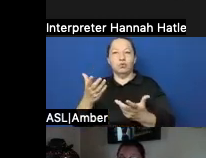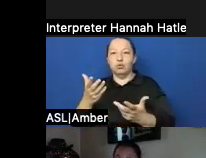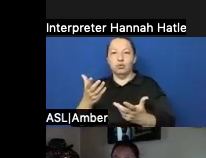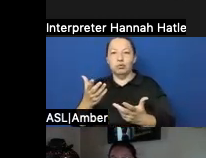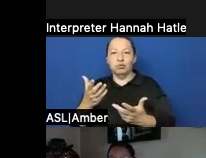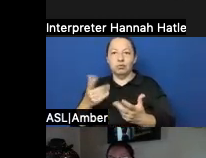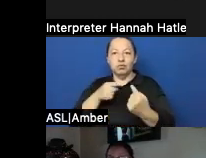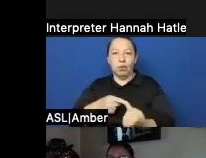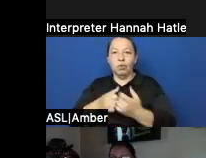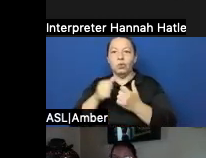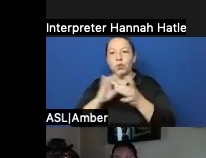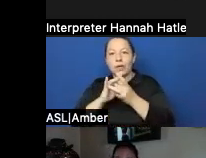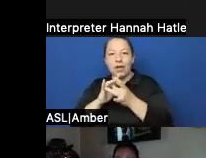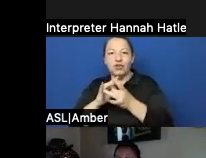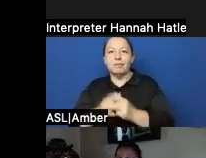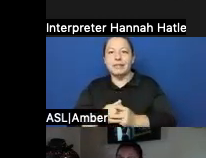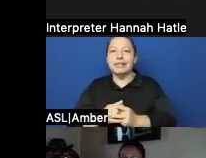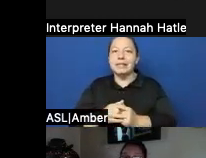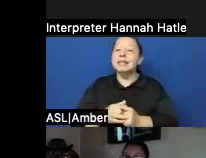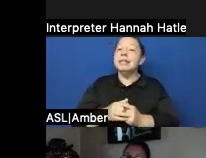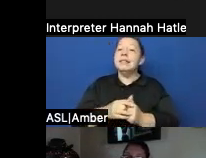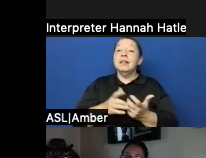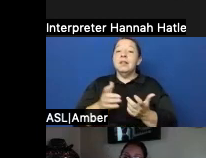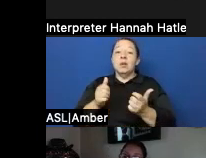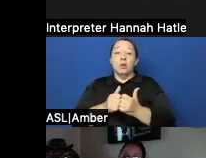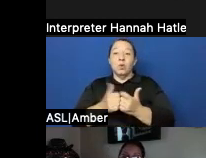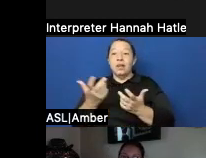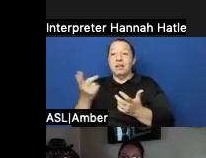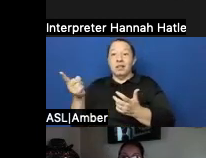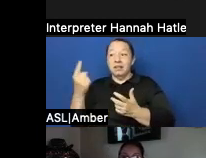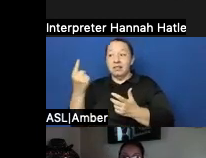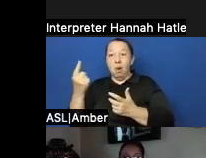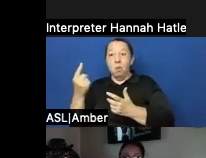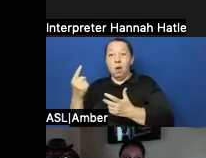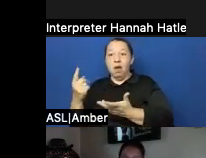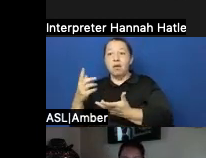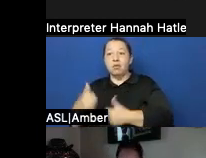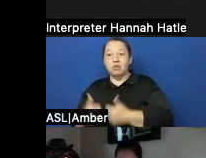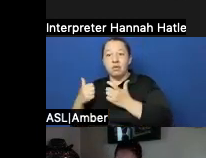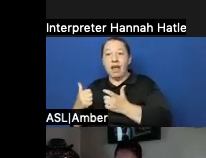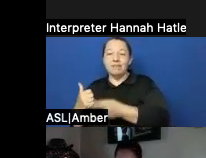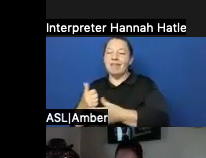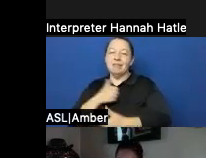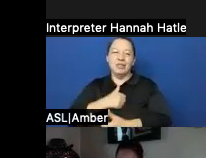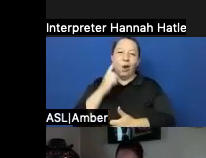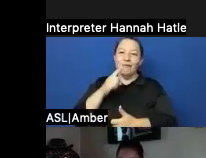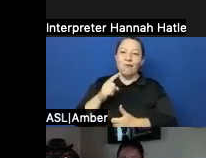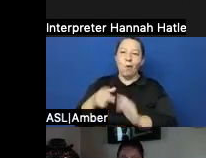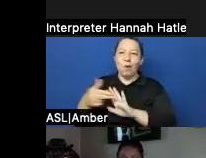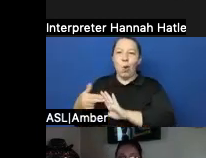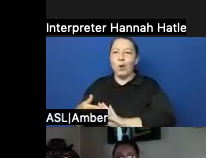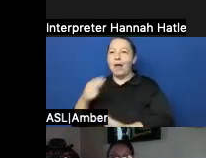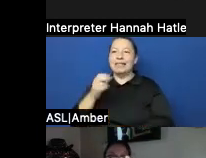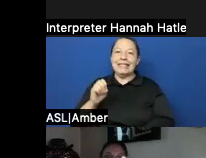happening. With an abuse survivor believes, apologies for the pronouns. I'm going to make an edit to this